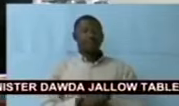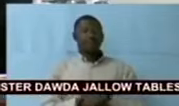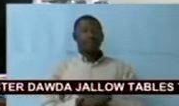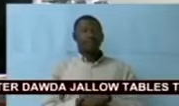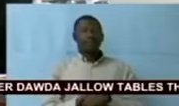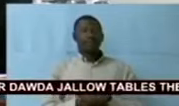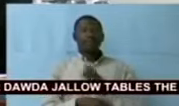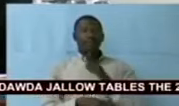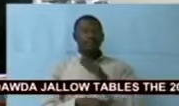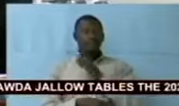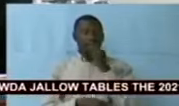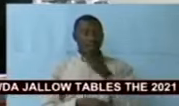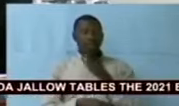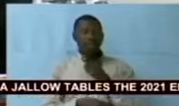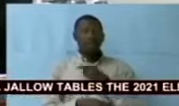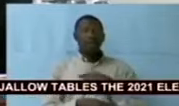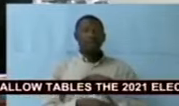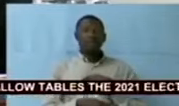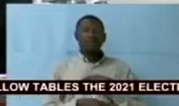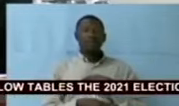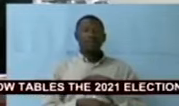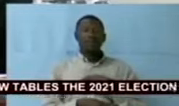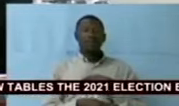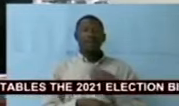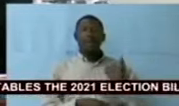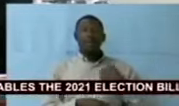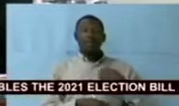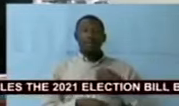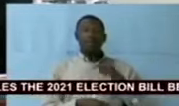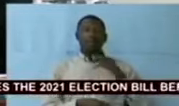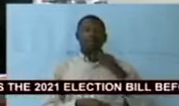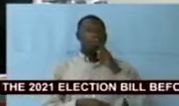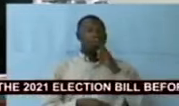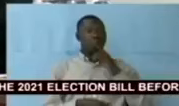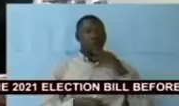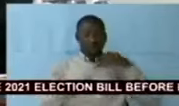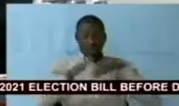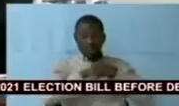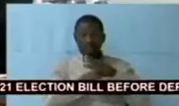was that there were plainclothes officers in his chambers.